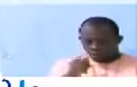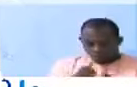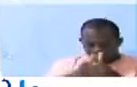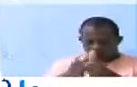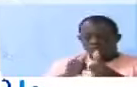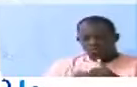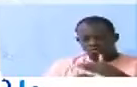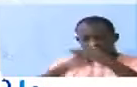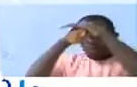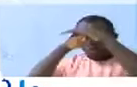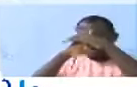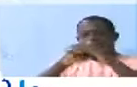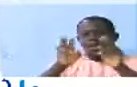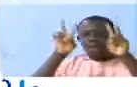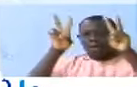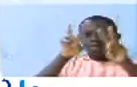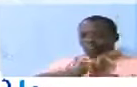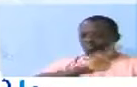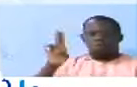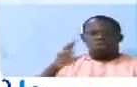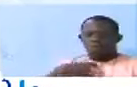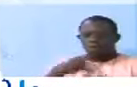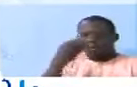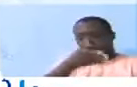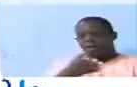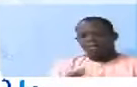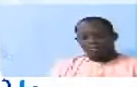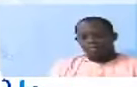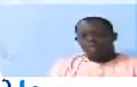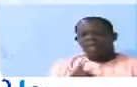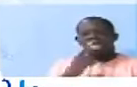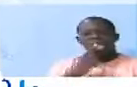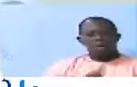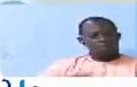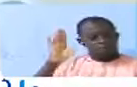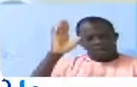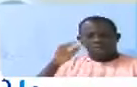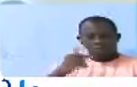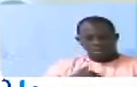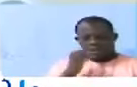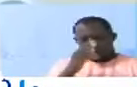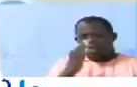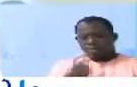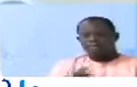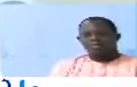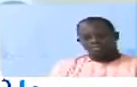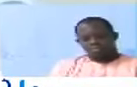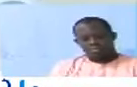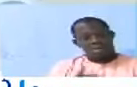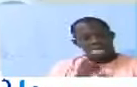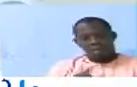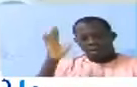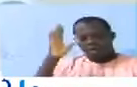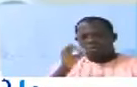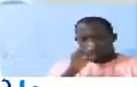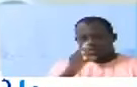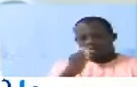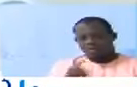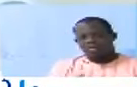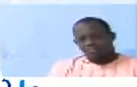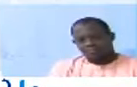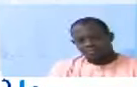Yaya Jamme, I don't want to be there. Wallahi ngolof. Billahi, that's what I said. Wallahi, that's what I said. Di